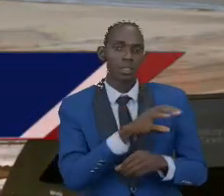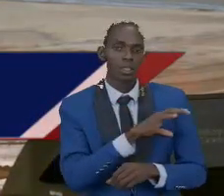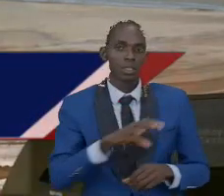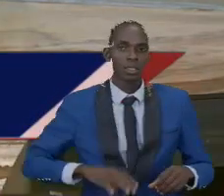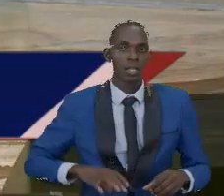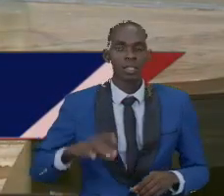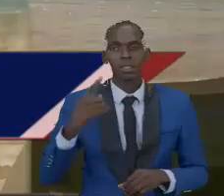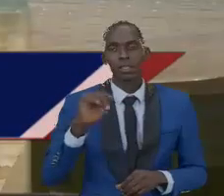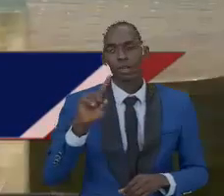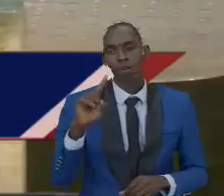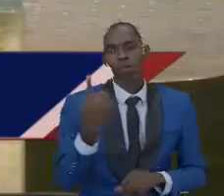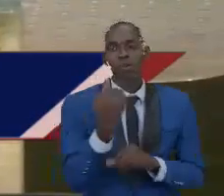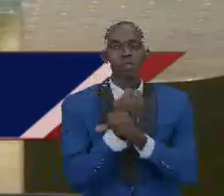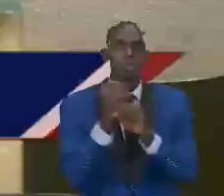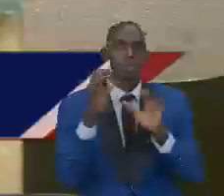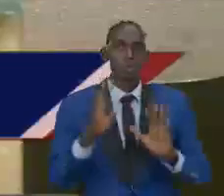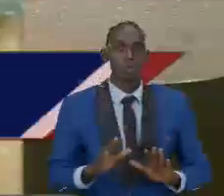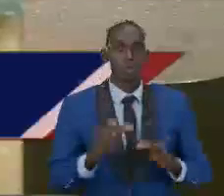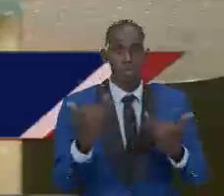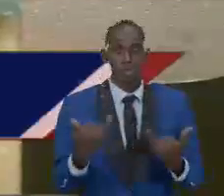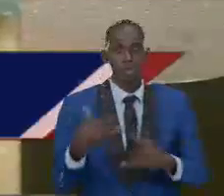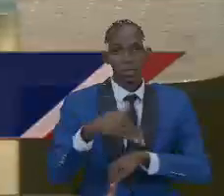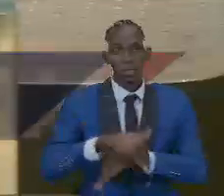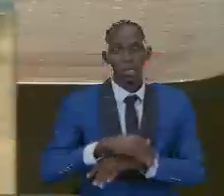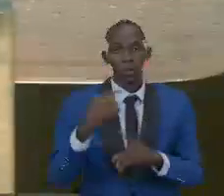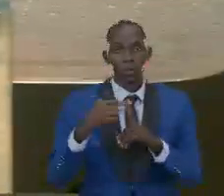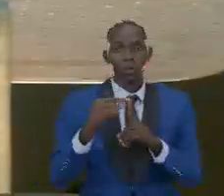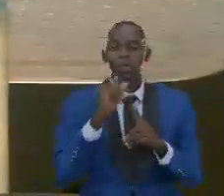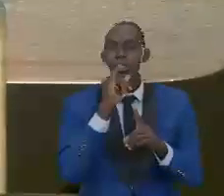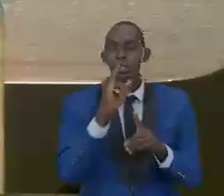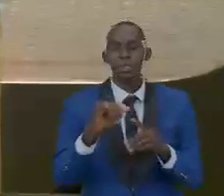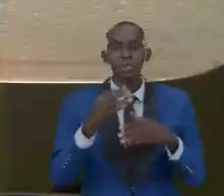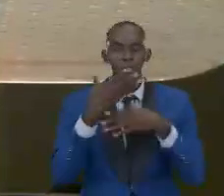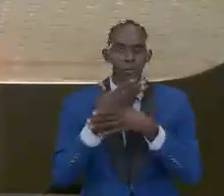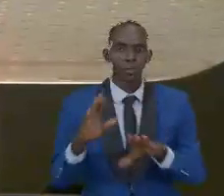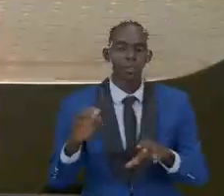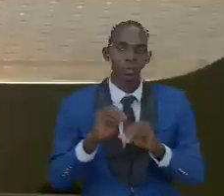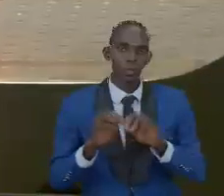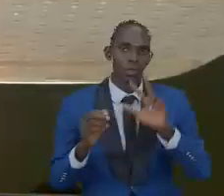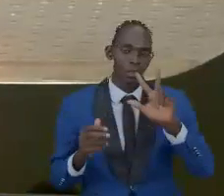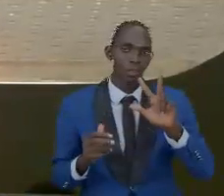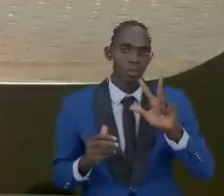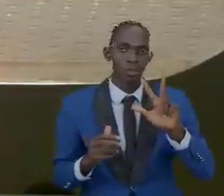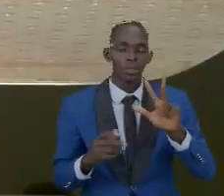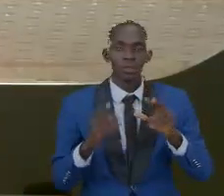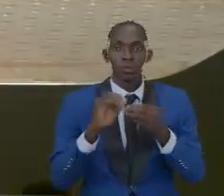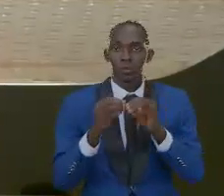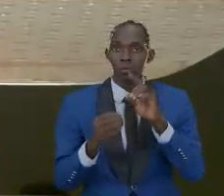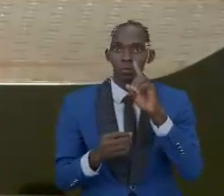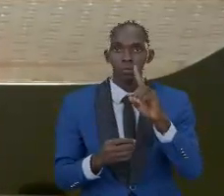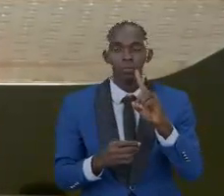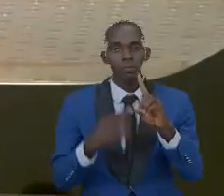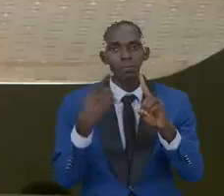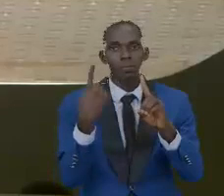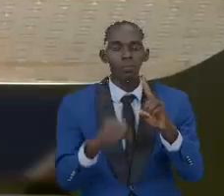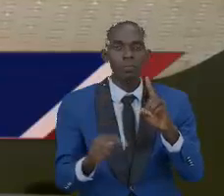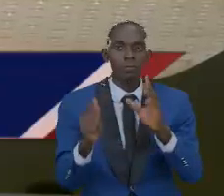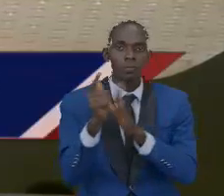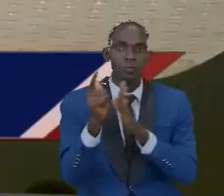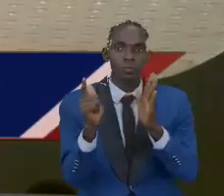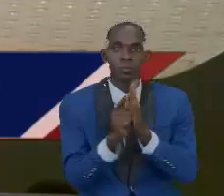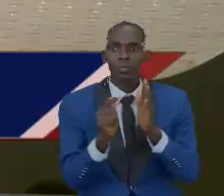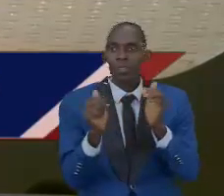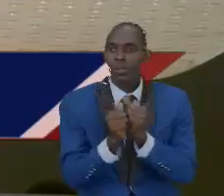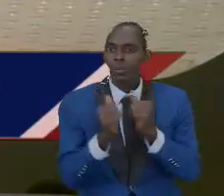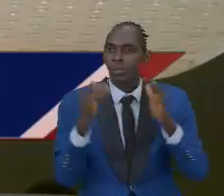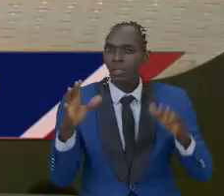the message tonight is divided into three parts number one the law without Christ